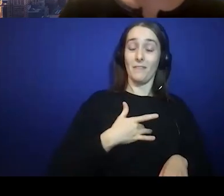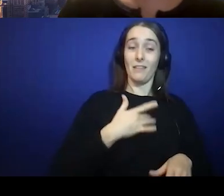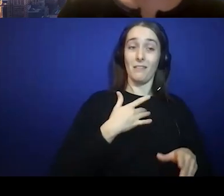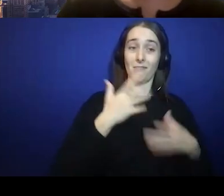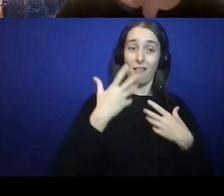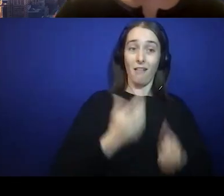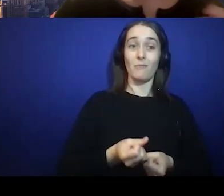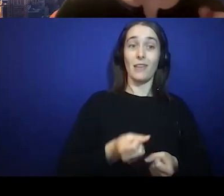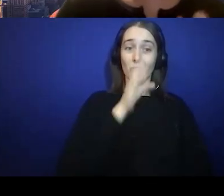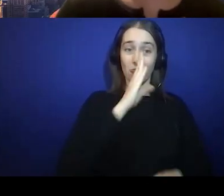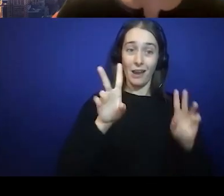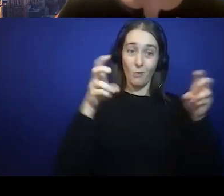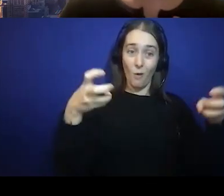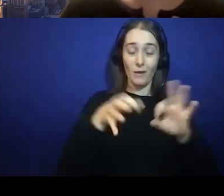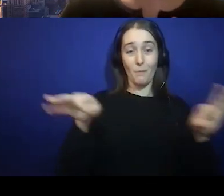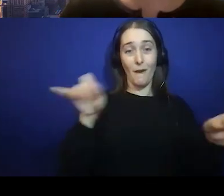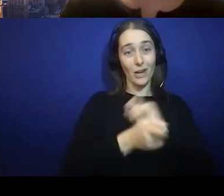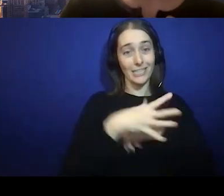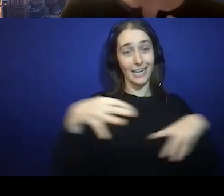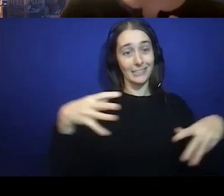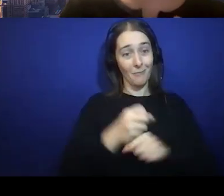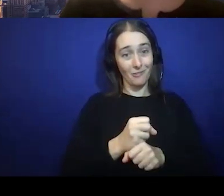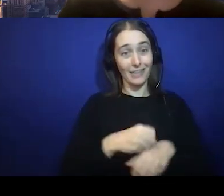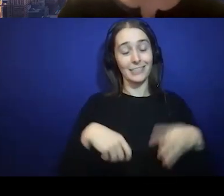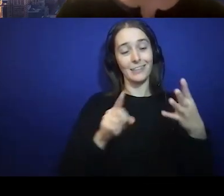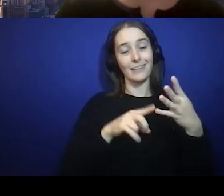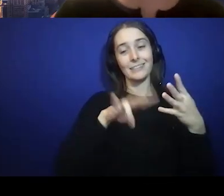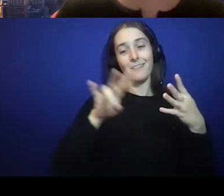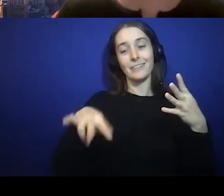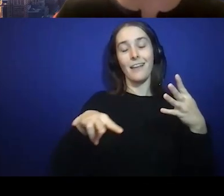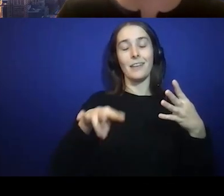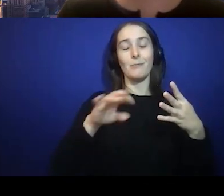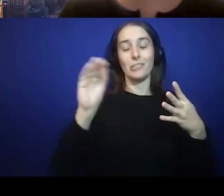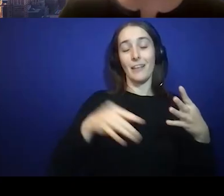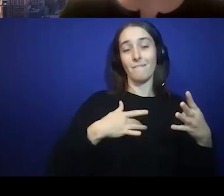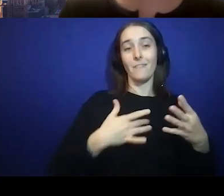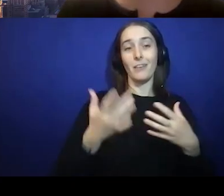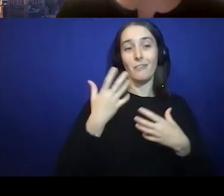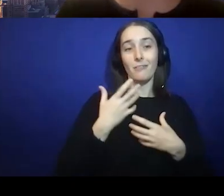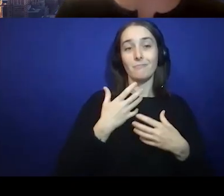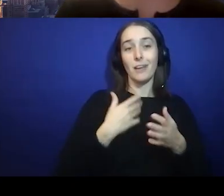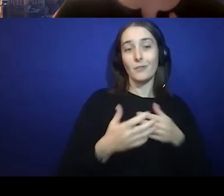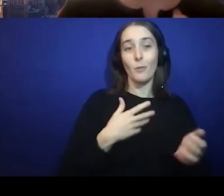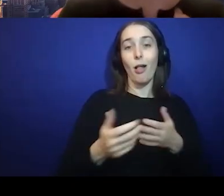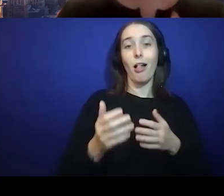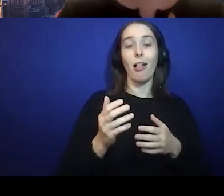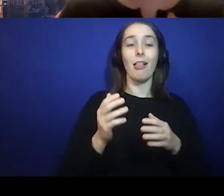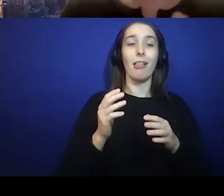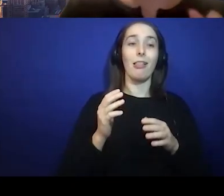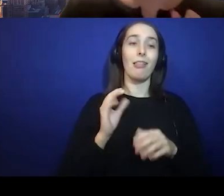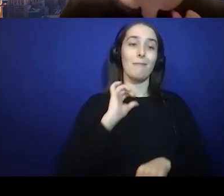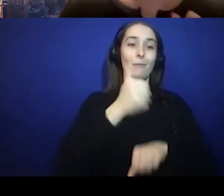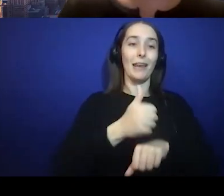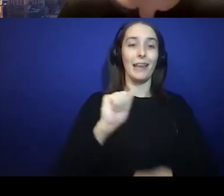sources. Love to see that. And a nice 77% feels comfortable implementing APA references, lists, and text citations.